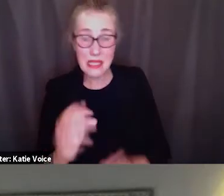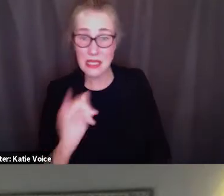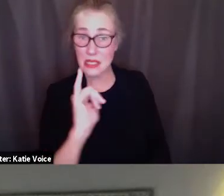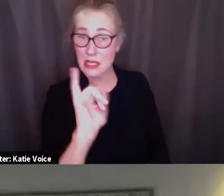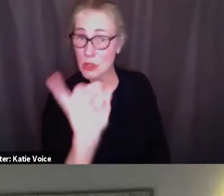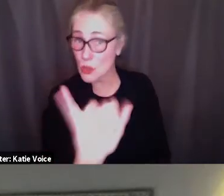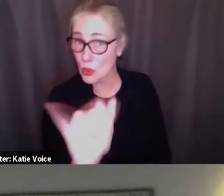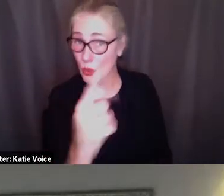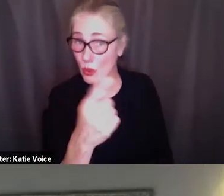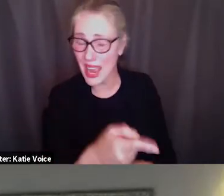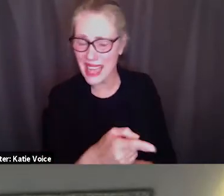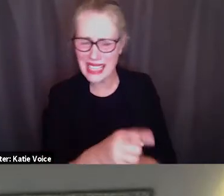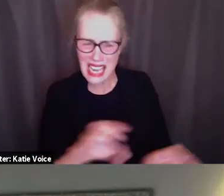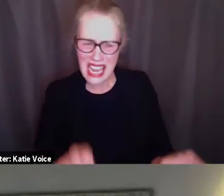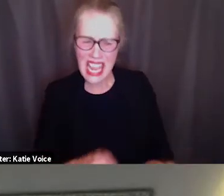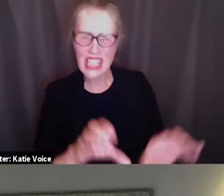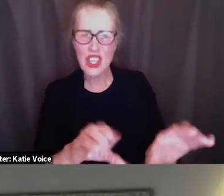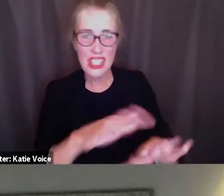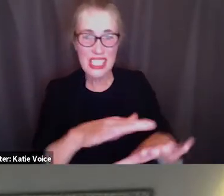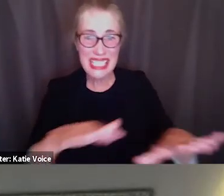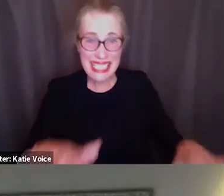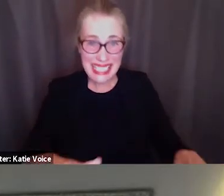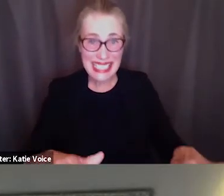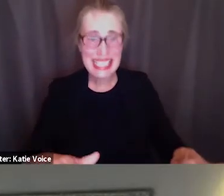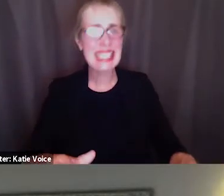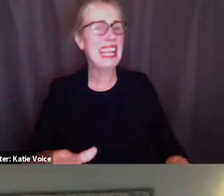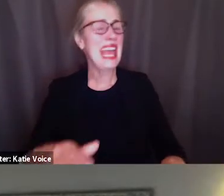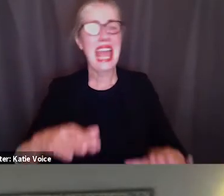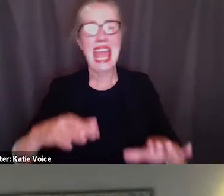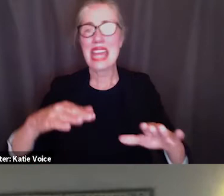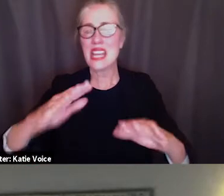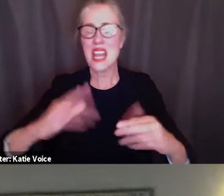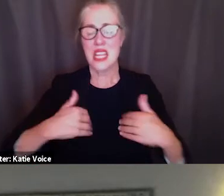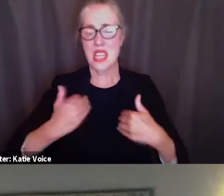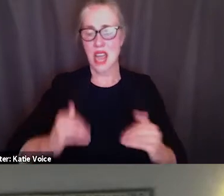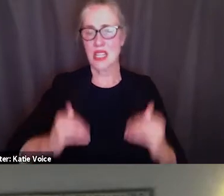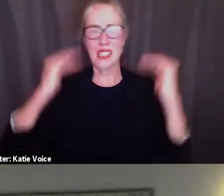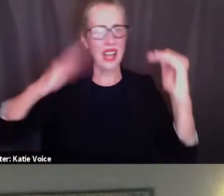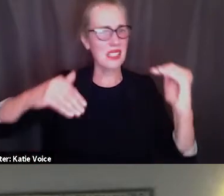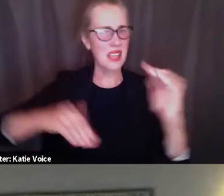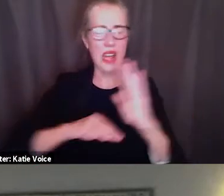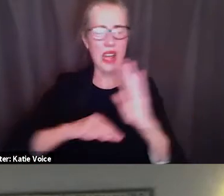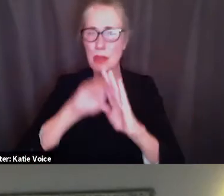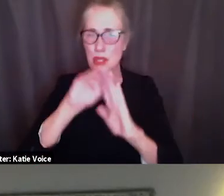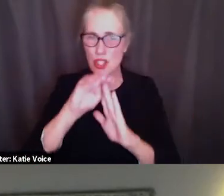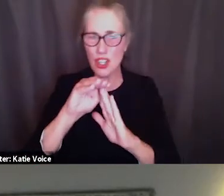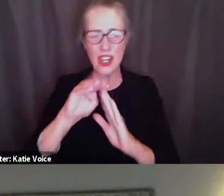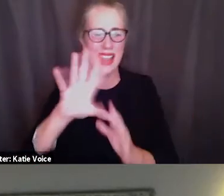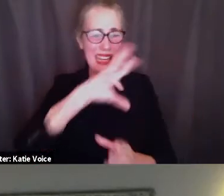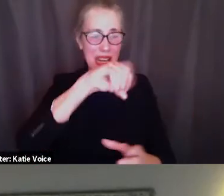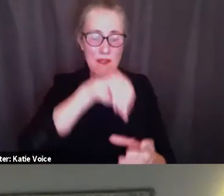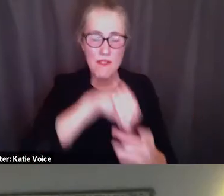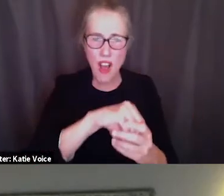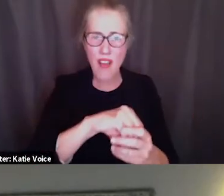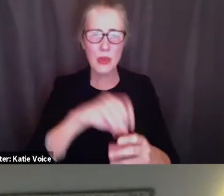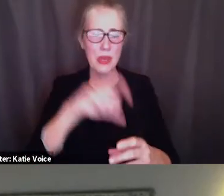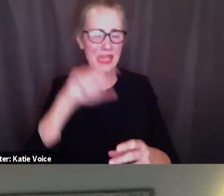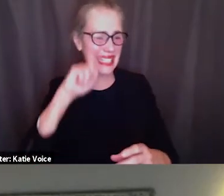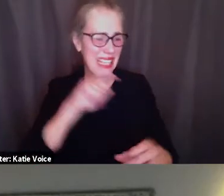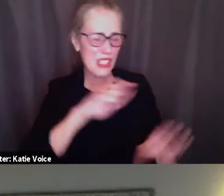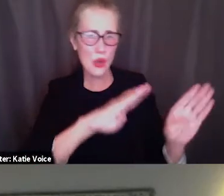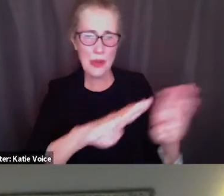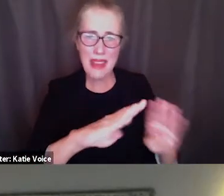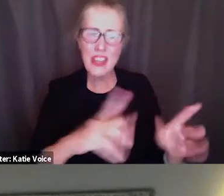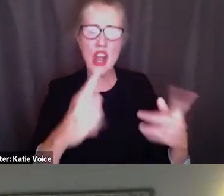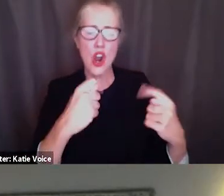Encouraging kids and immature young adults to engage in sexual behaviors and experiment with becoming different genders is like